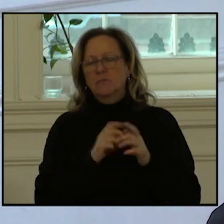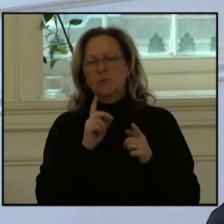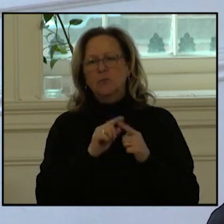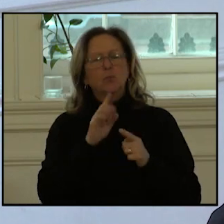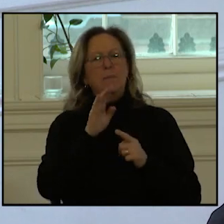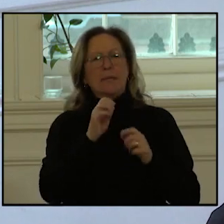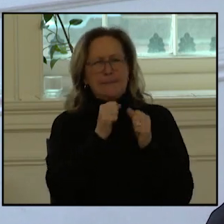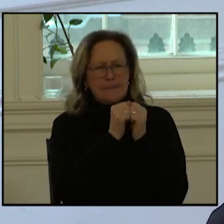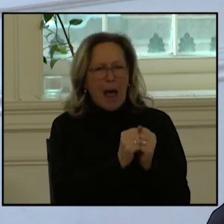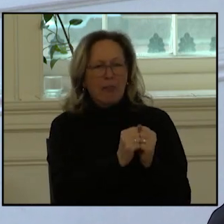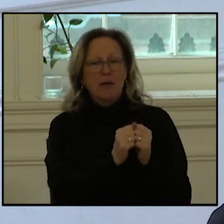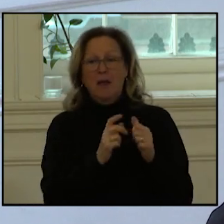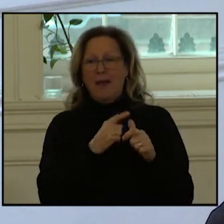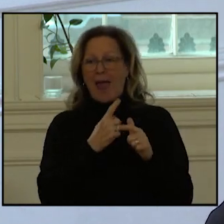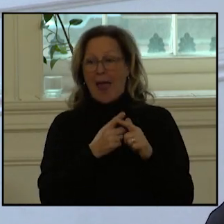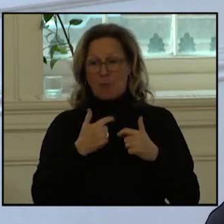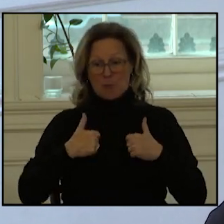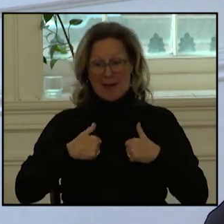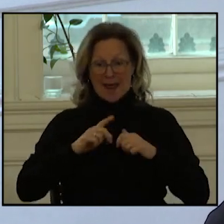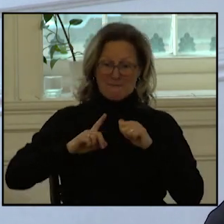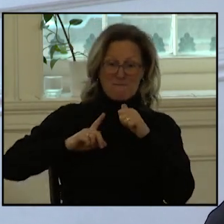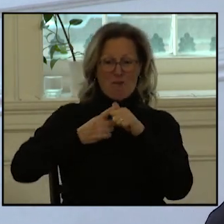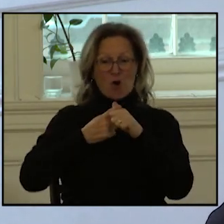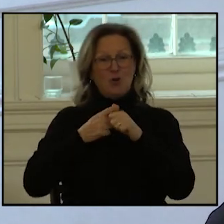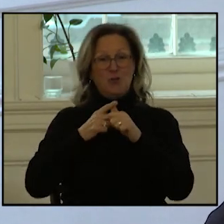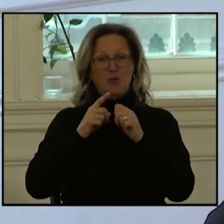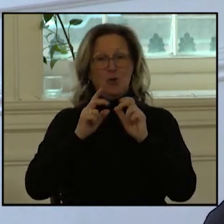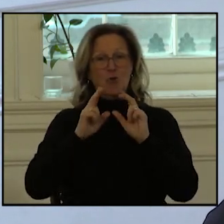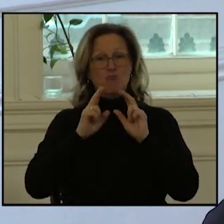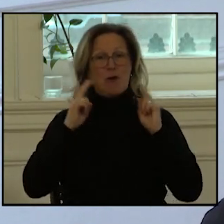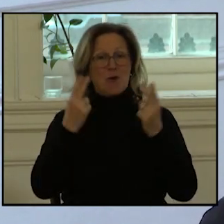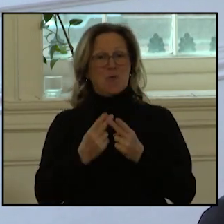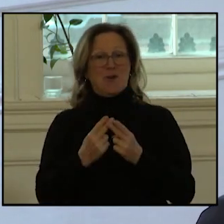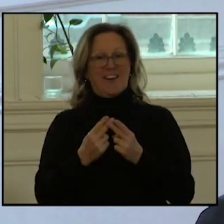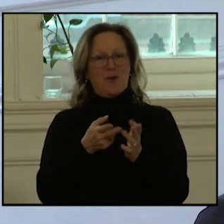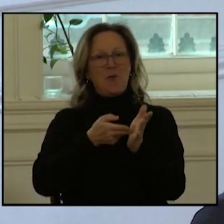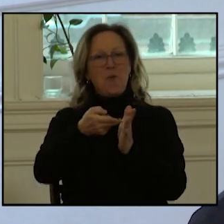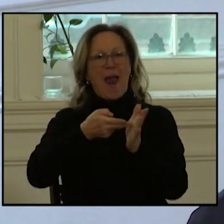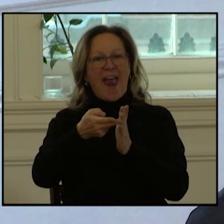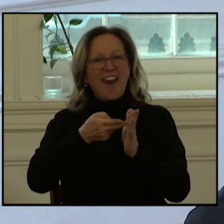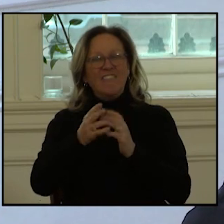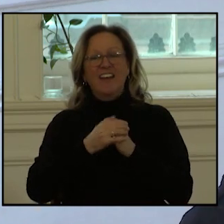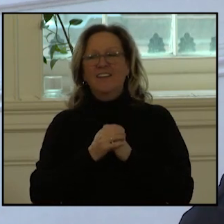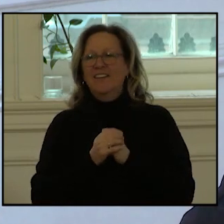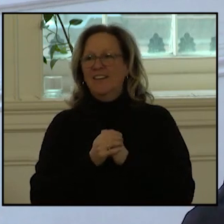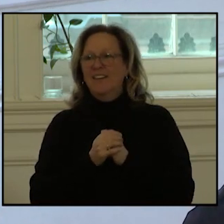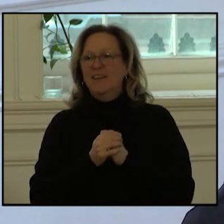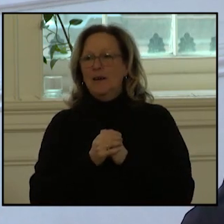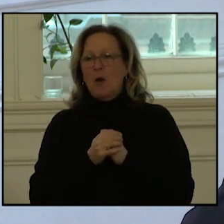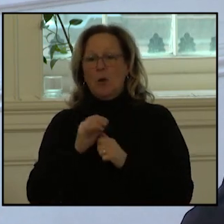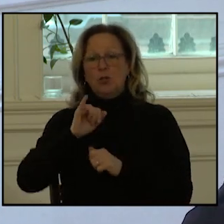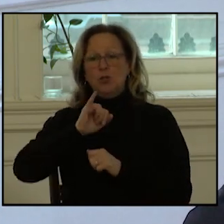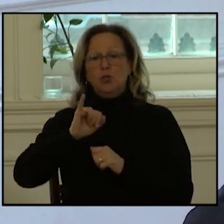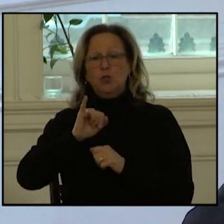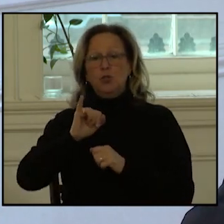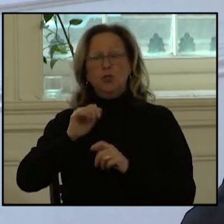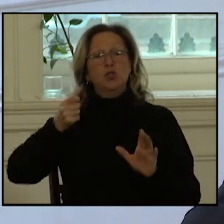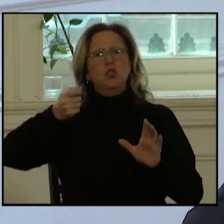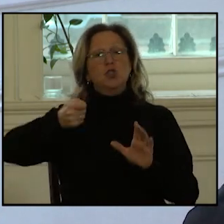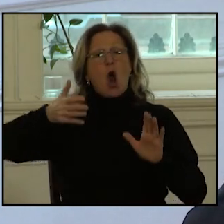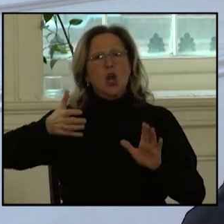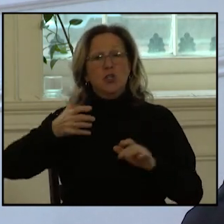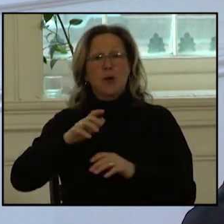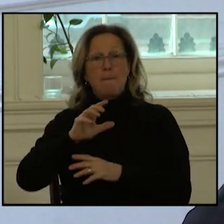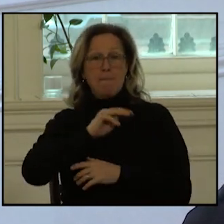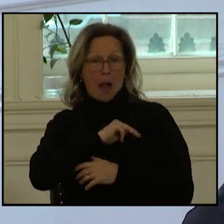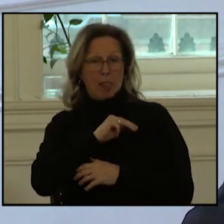had our first reunion in New Haven. There was a reunion committee. Judge Motley was very much part of